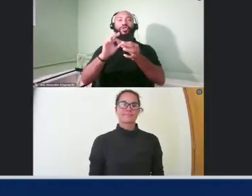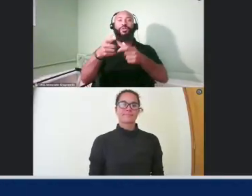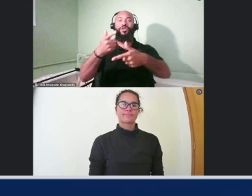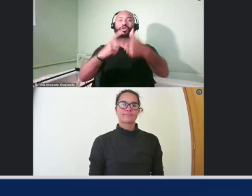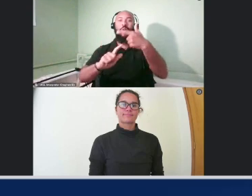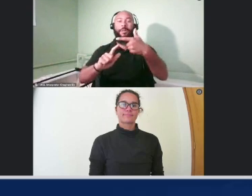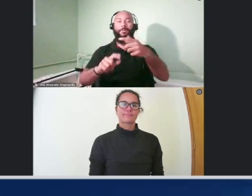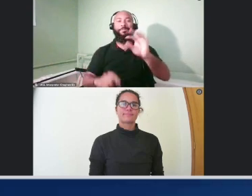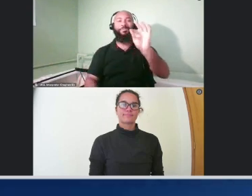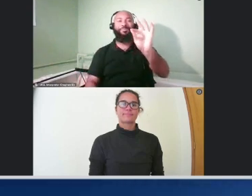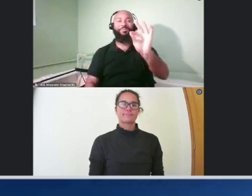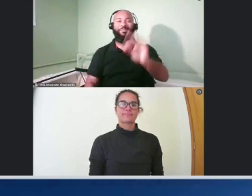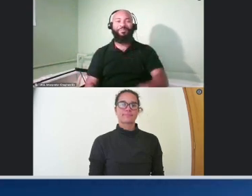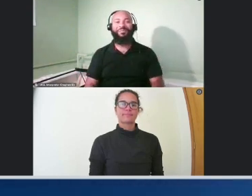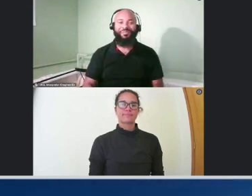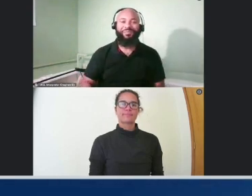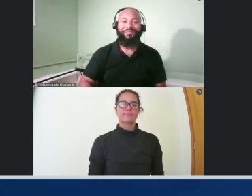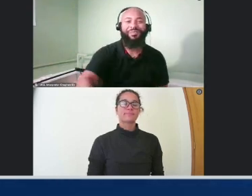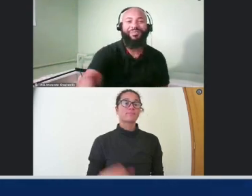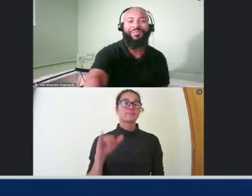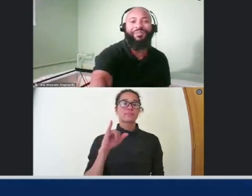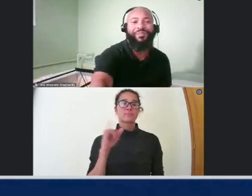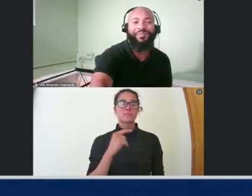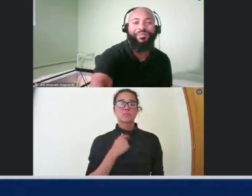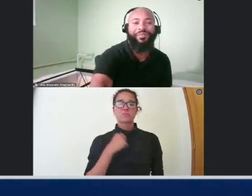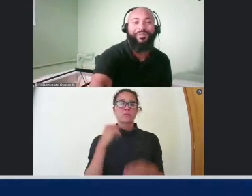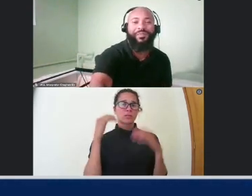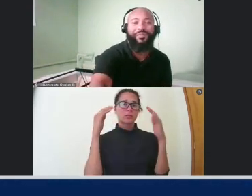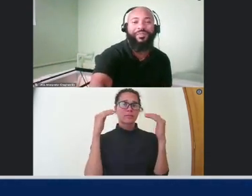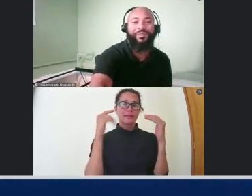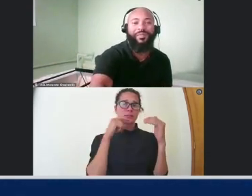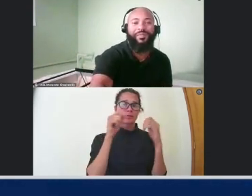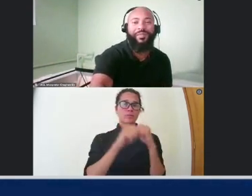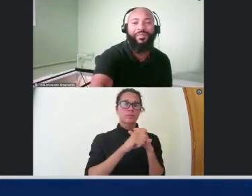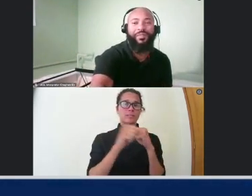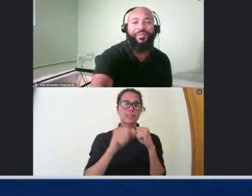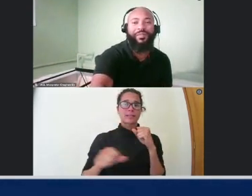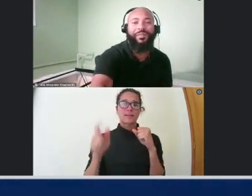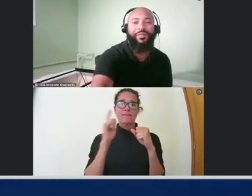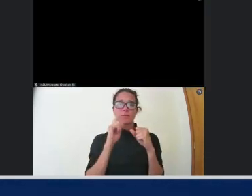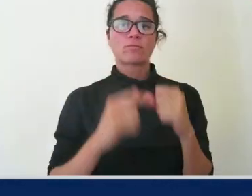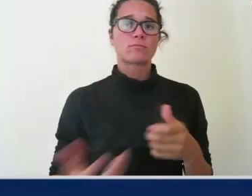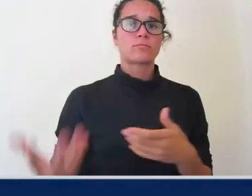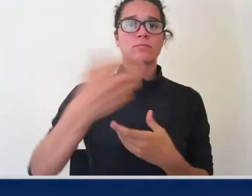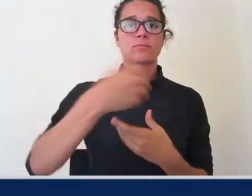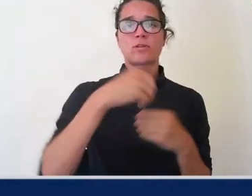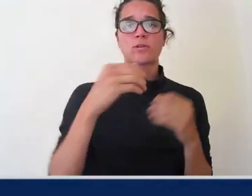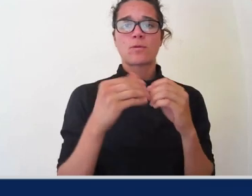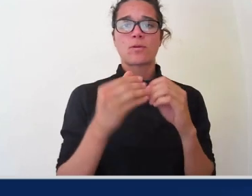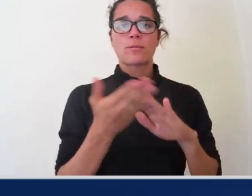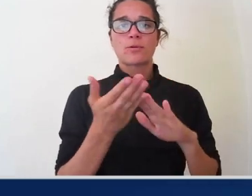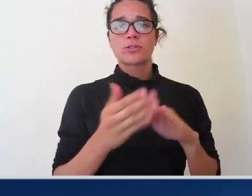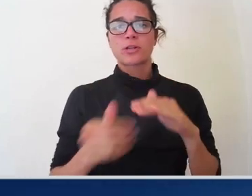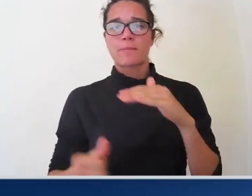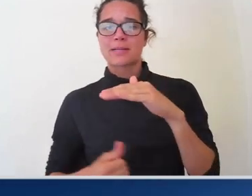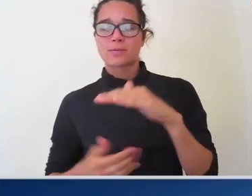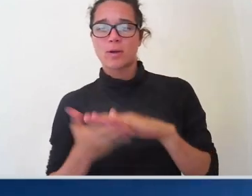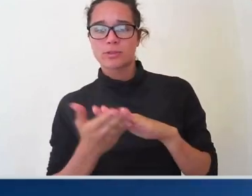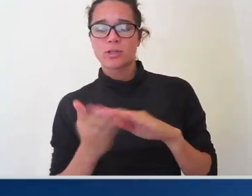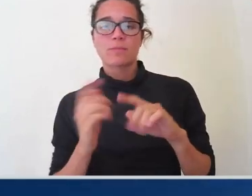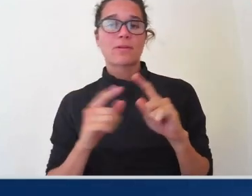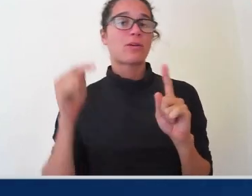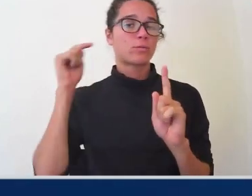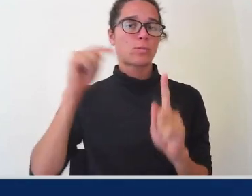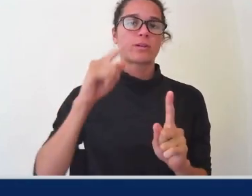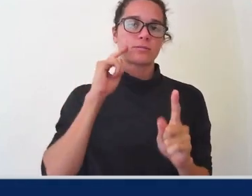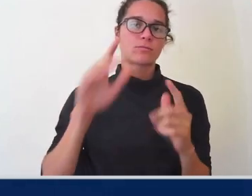have, for example, landing zone operations and baseline operations. We are still discussing that. But that was the point of having that page or adding that page to the console, to make it